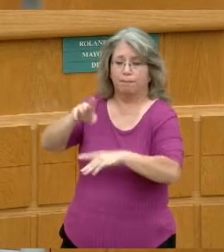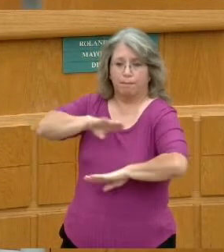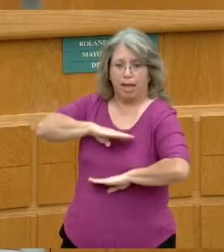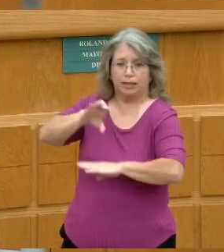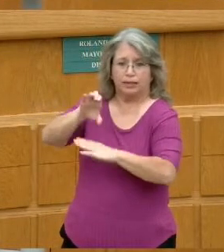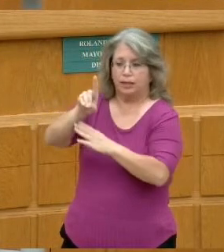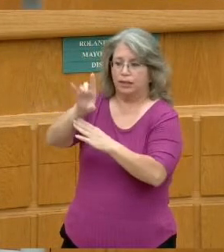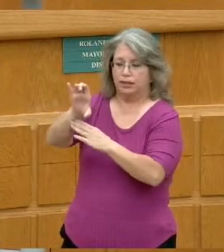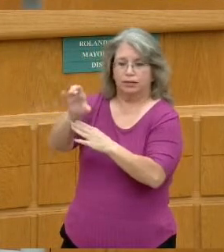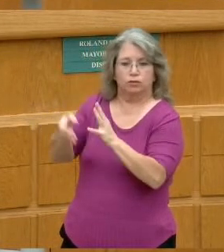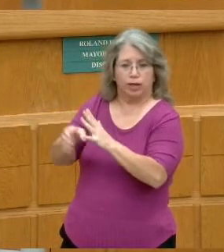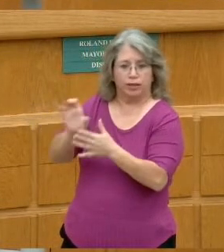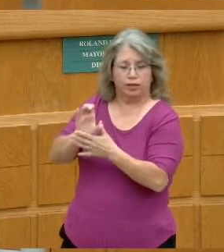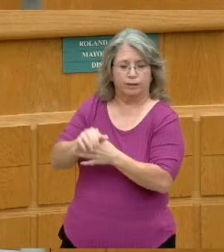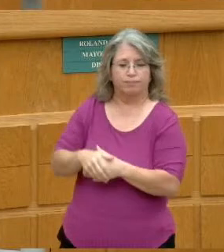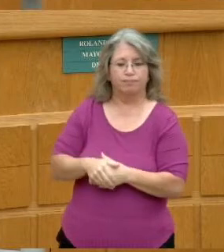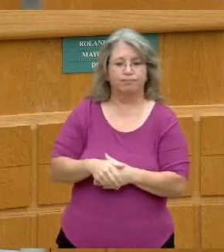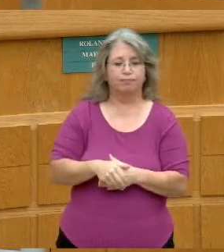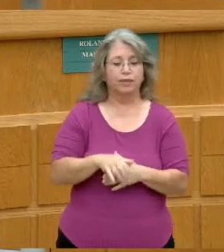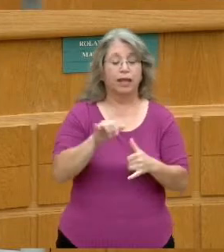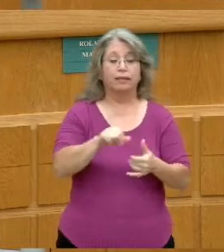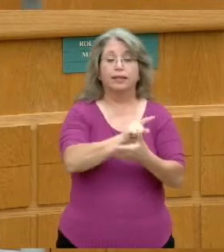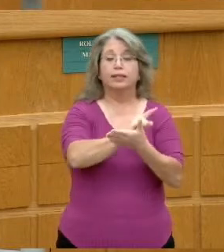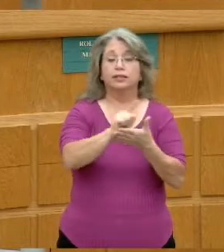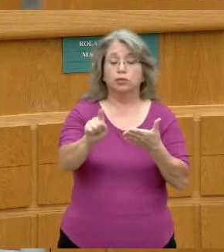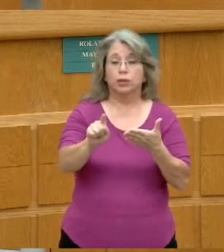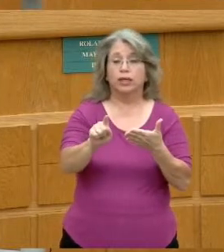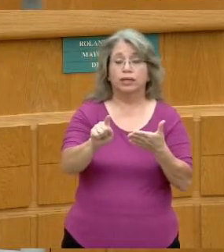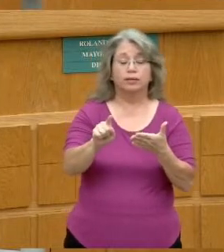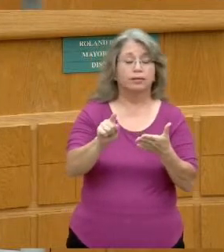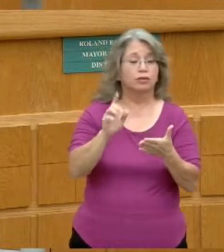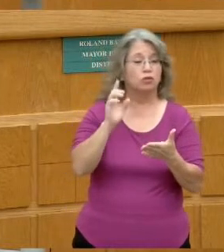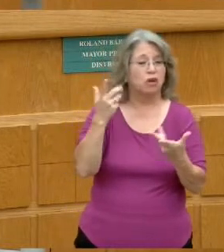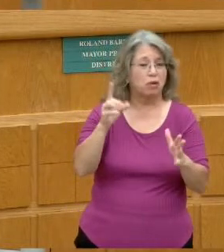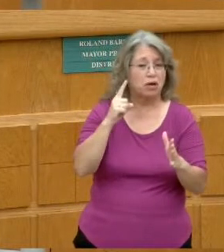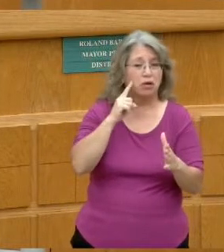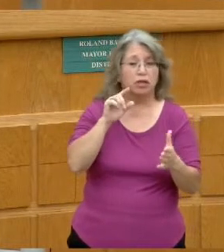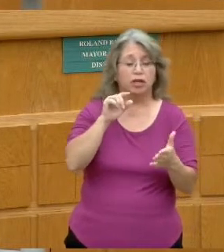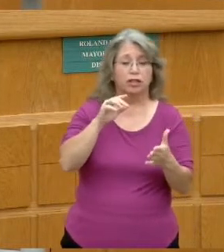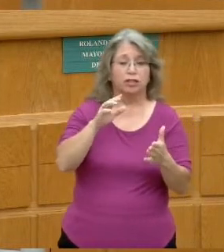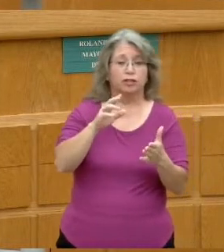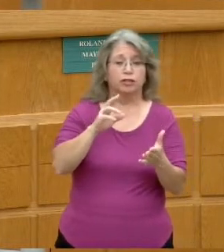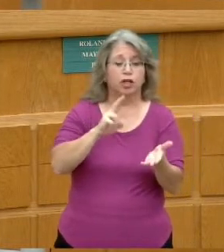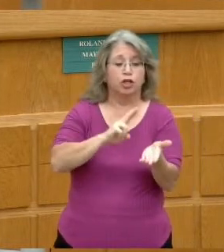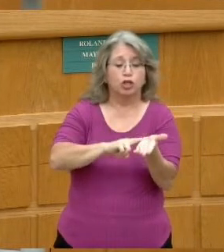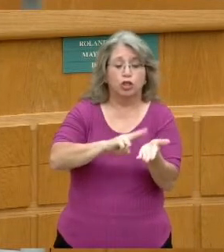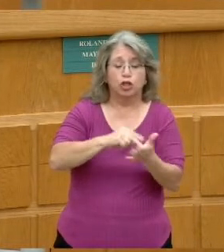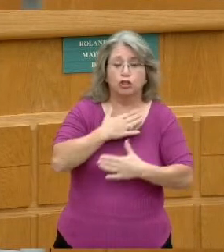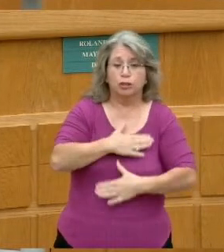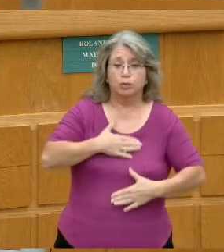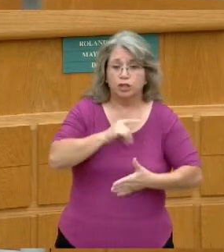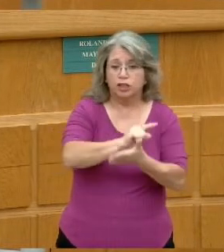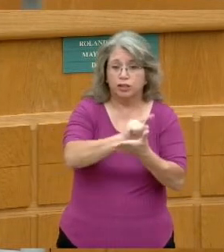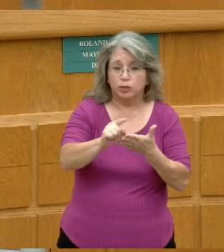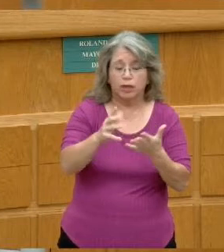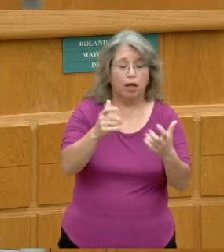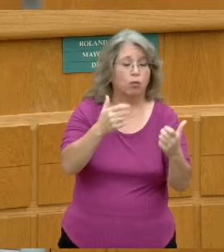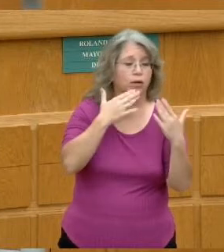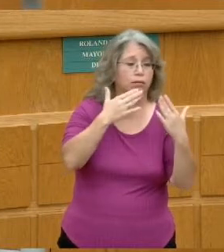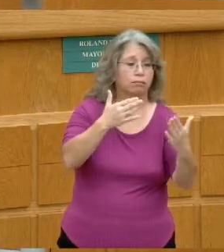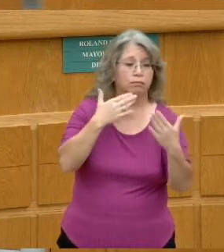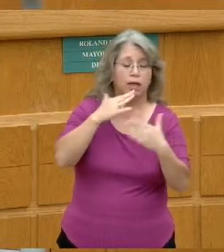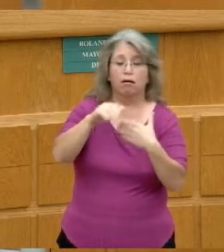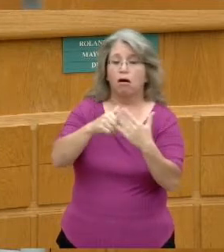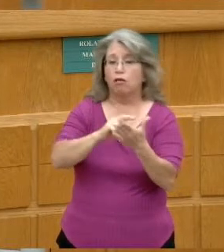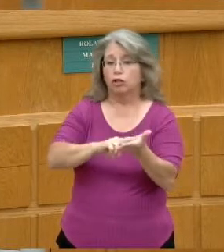I wanted to also say a big thank you to all of our nurses in Nueces County. They are doing so much for our community,